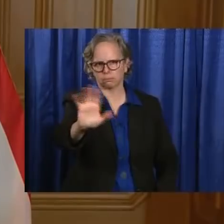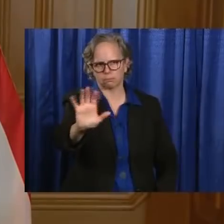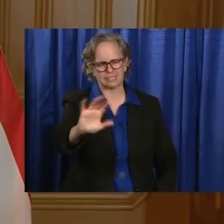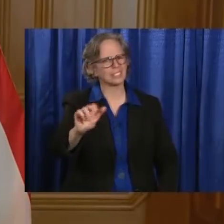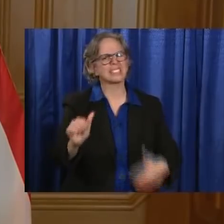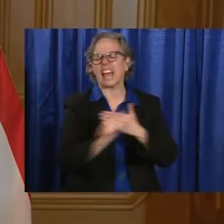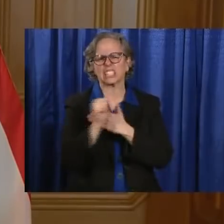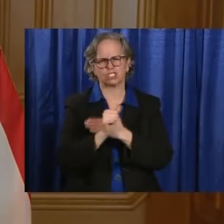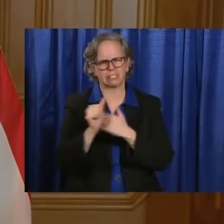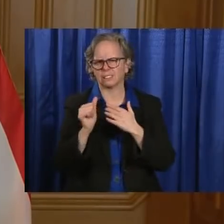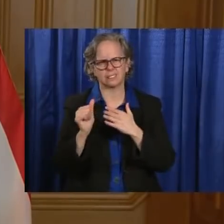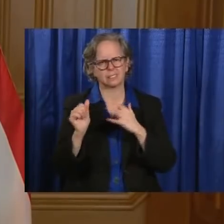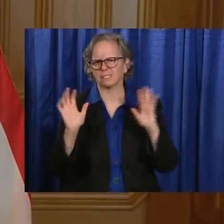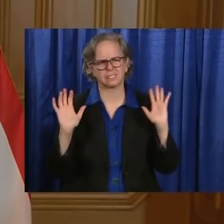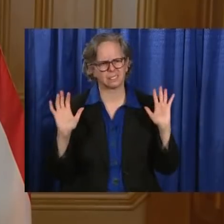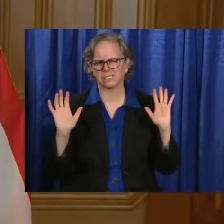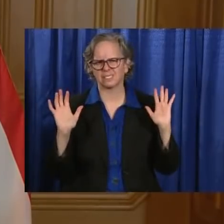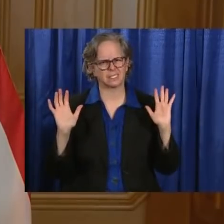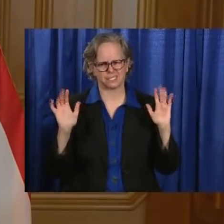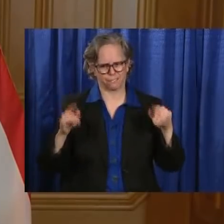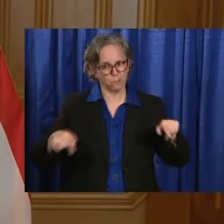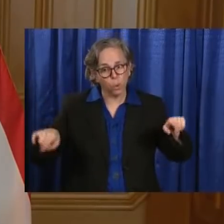any of us to be doing.